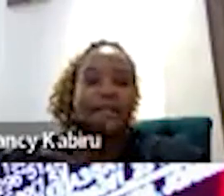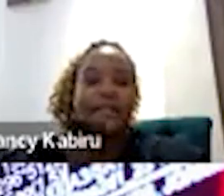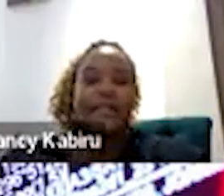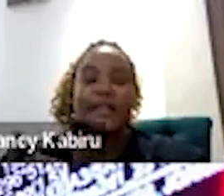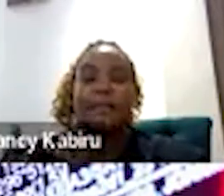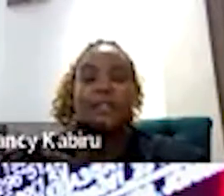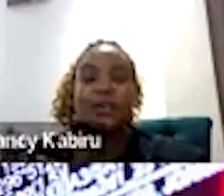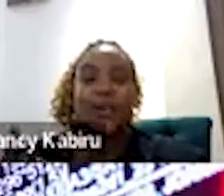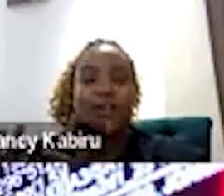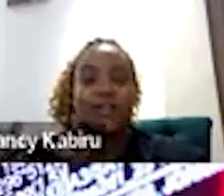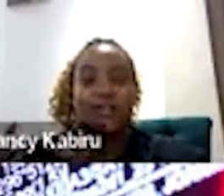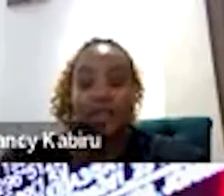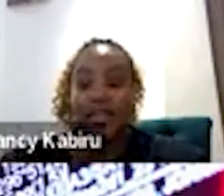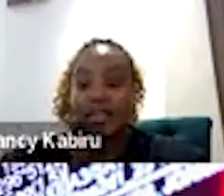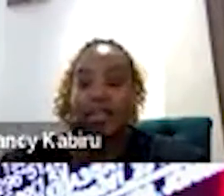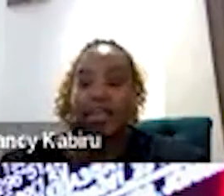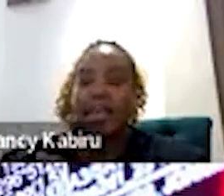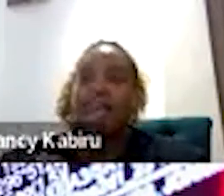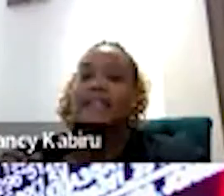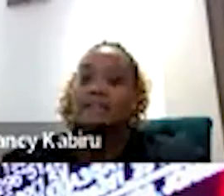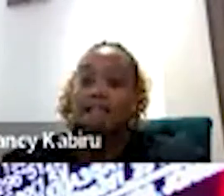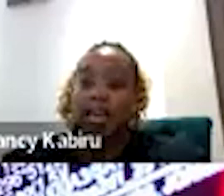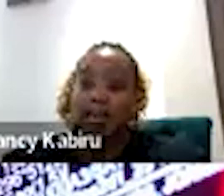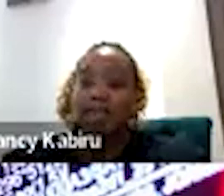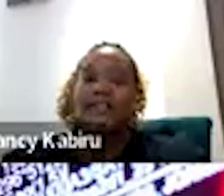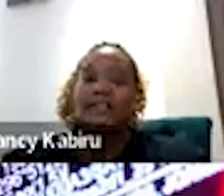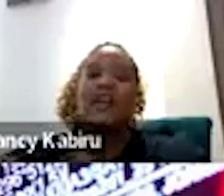severe and persistent mental health disorders,